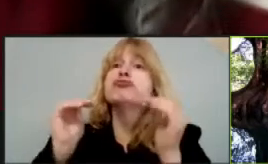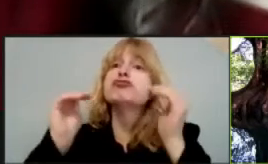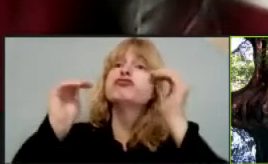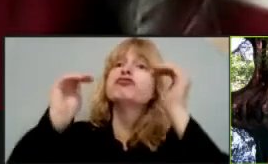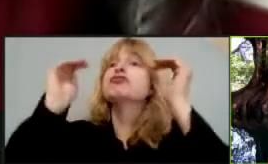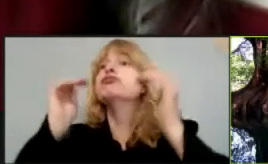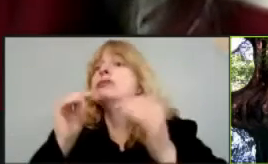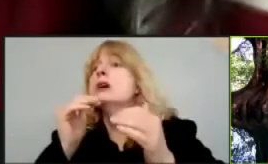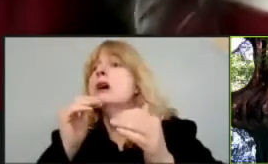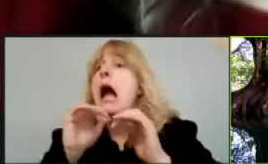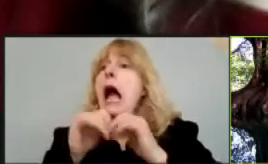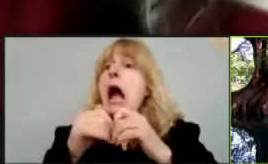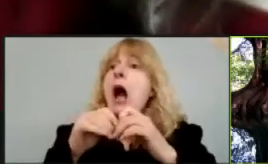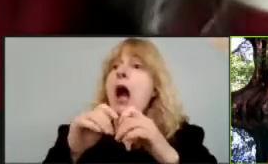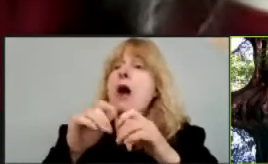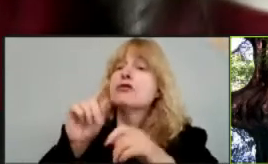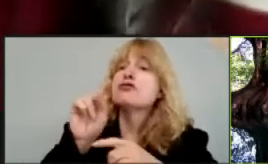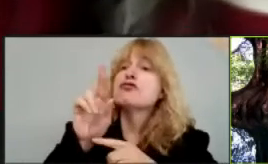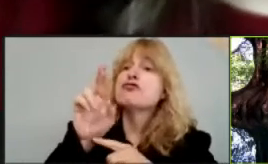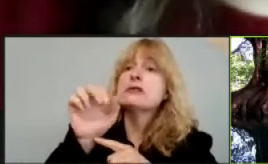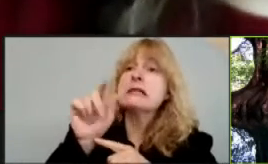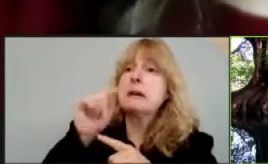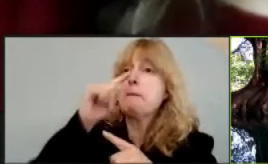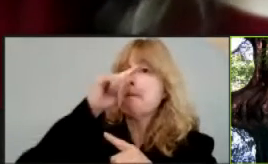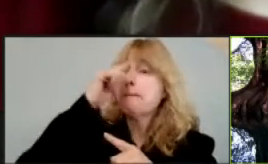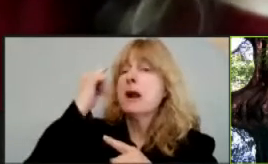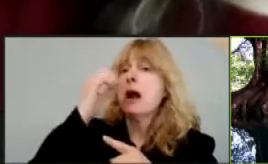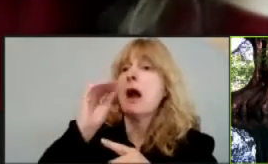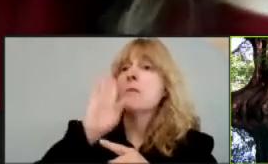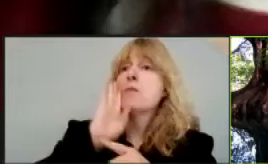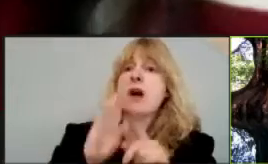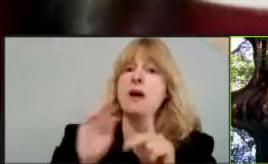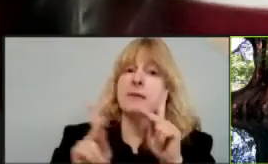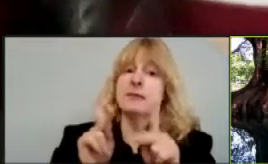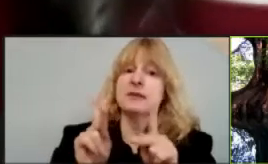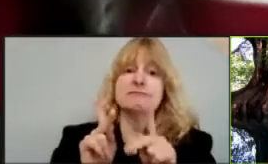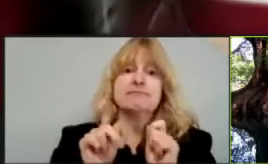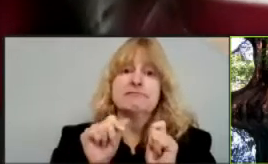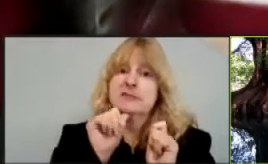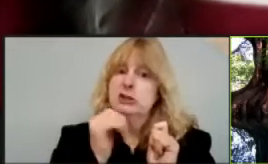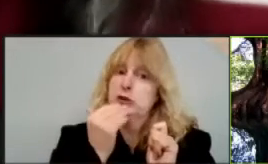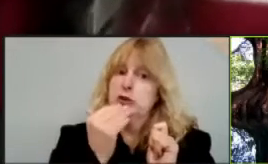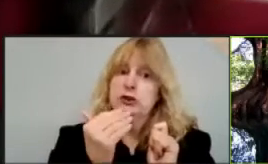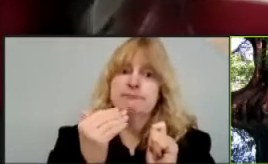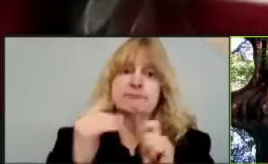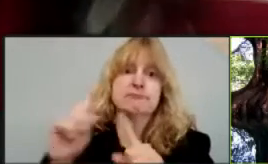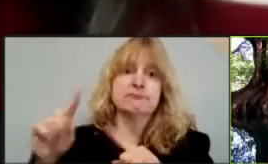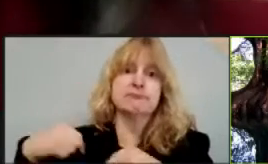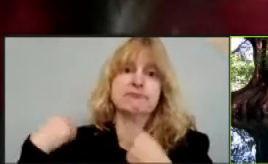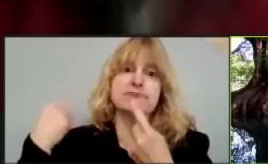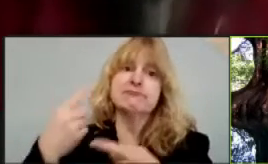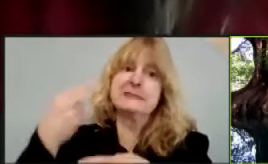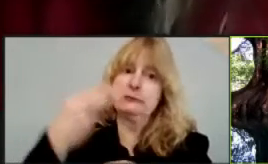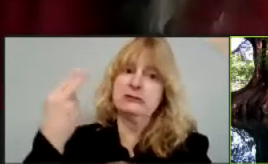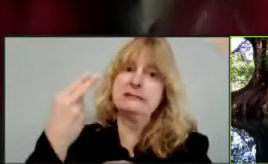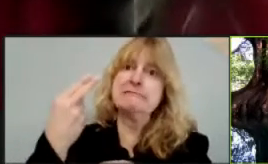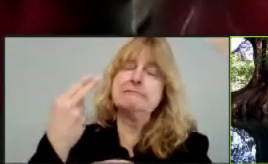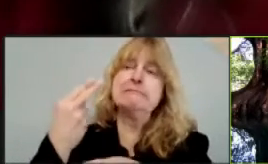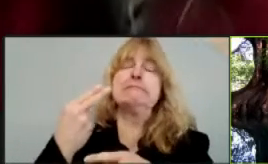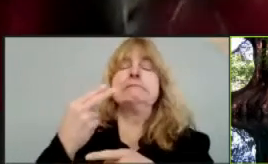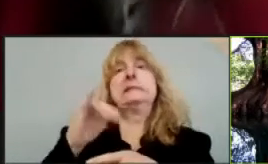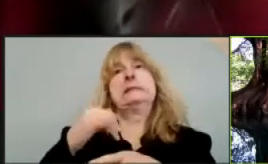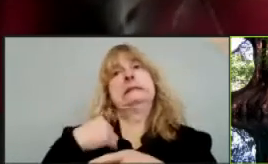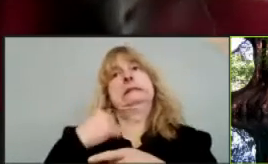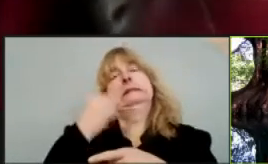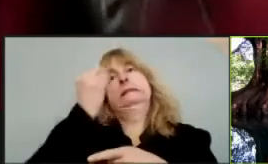good. And it's still on my mind, heavy on my mind. And that's one factor that I take into the consideration when I'm